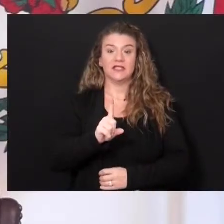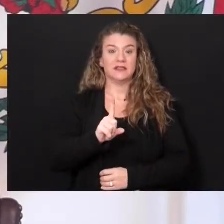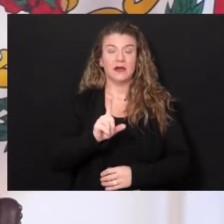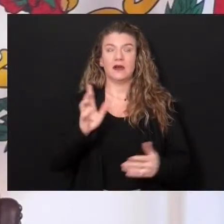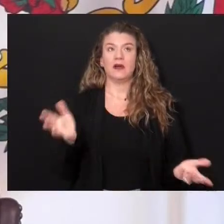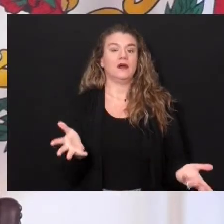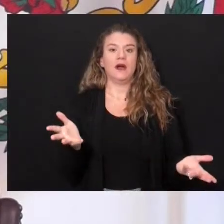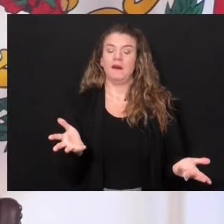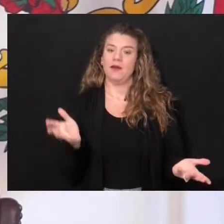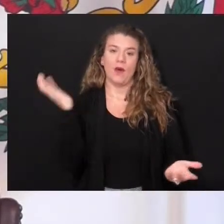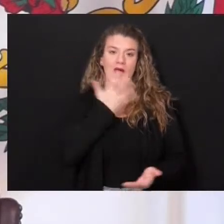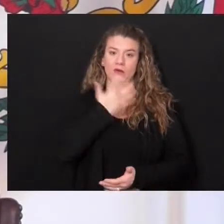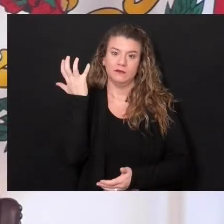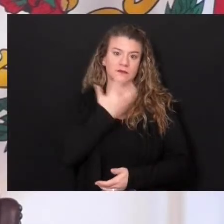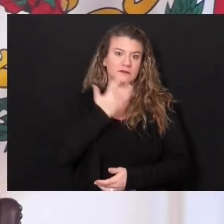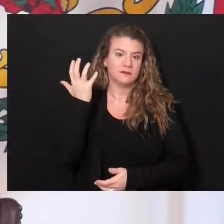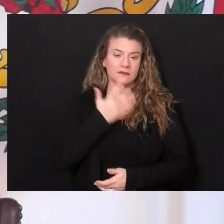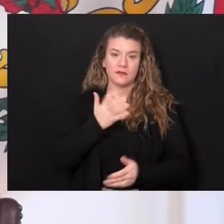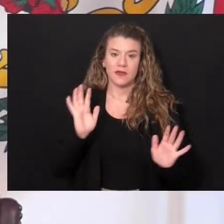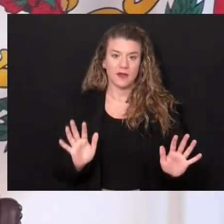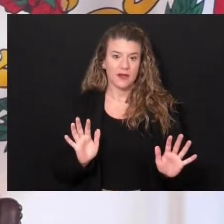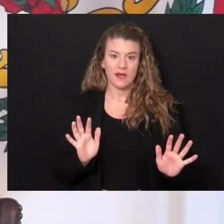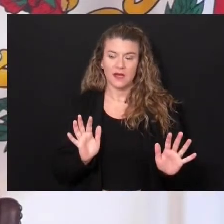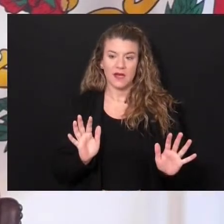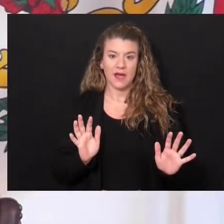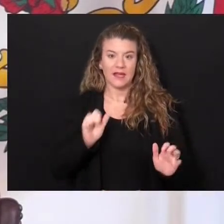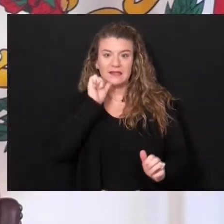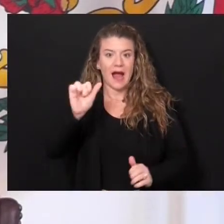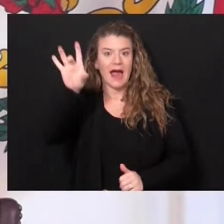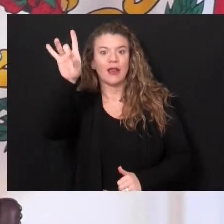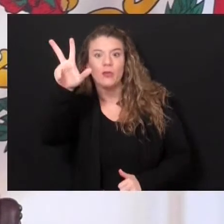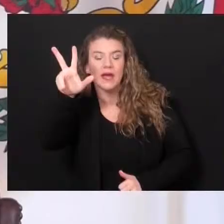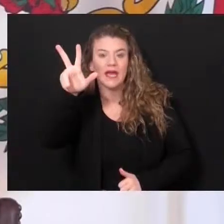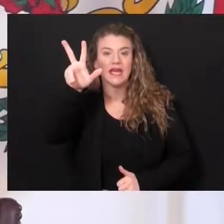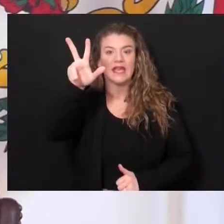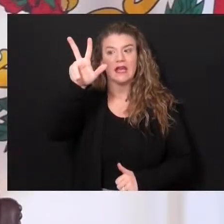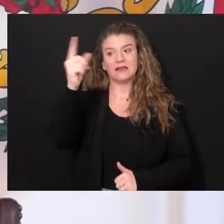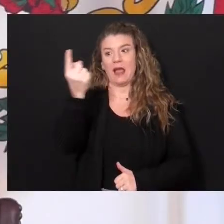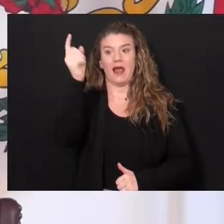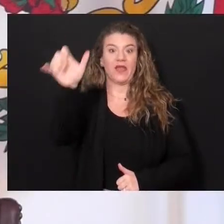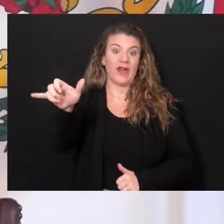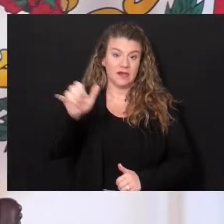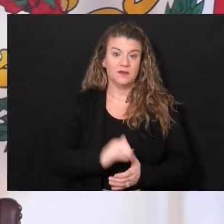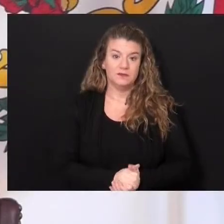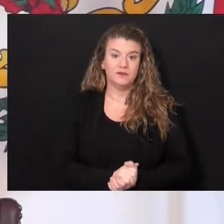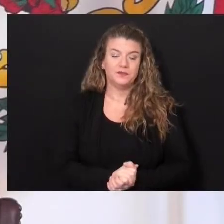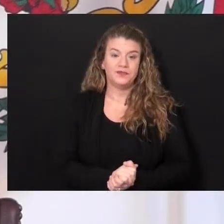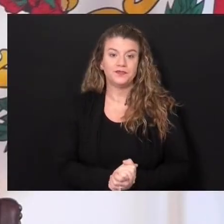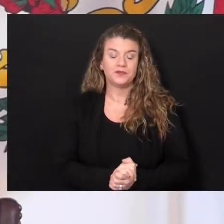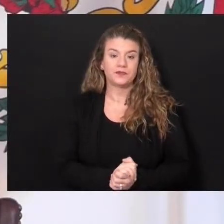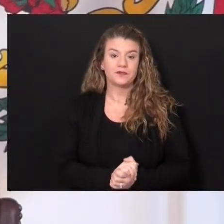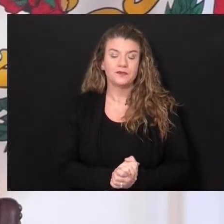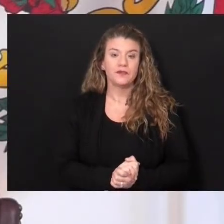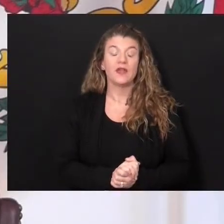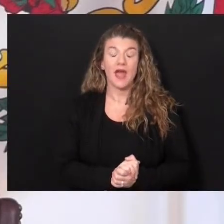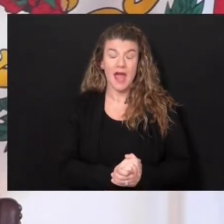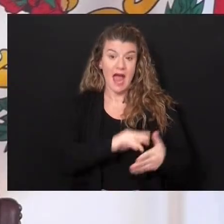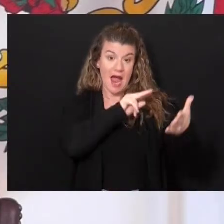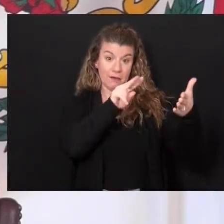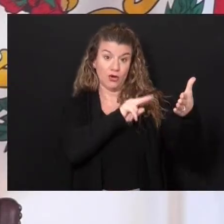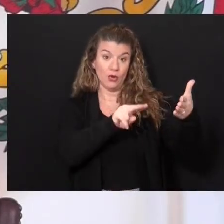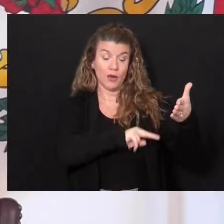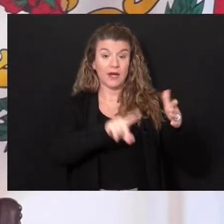thank goodness, that I'm not looking at 83 or something like that. But I'm going to read them.